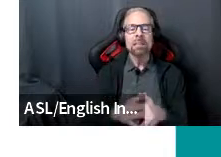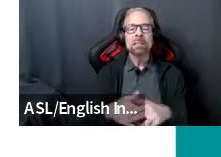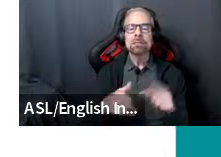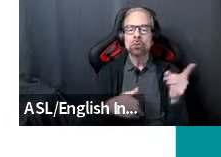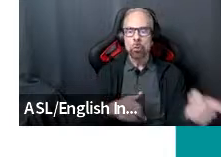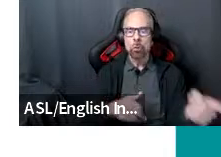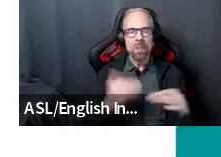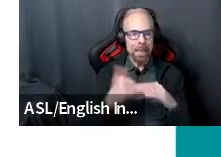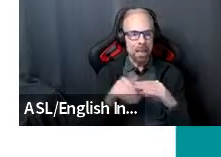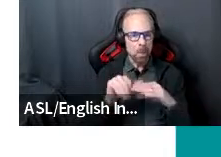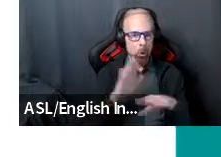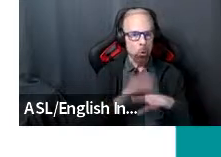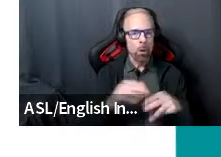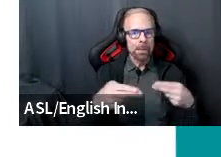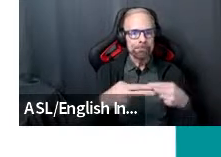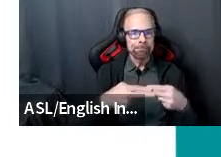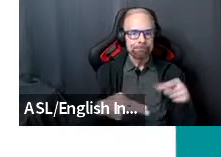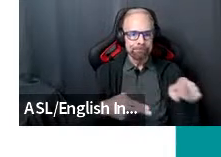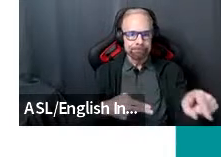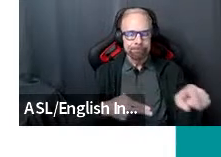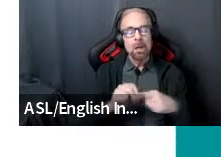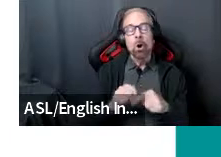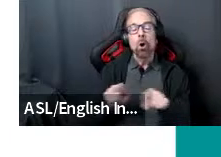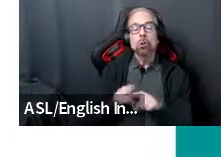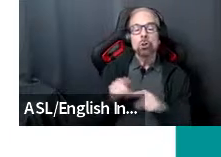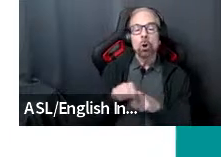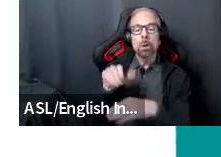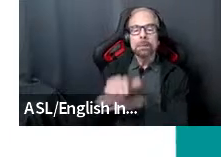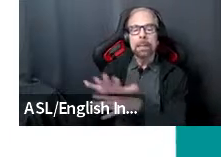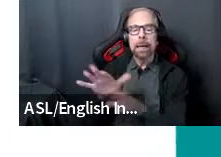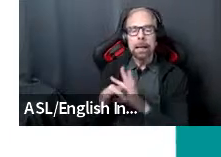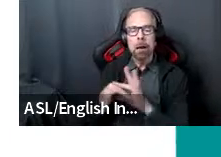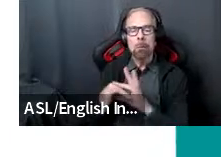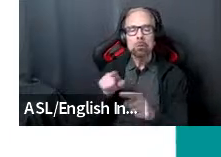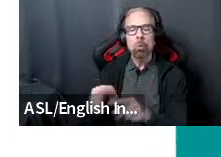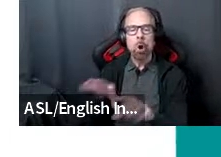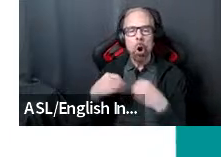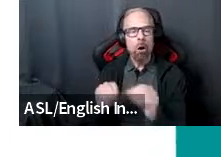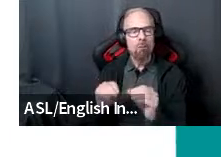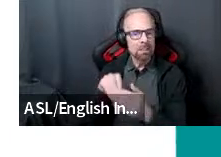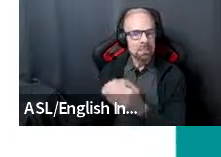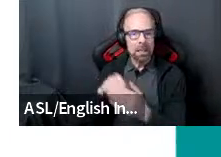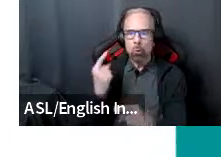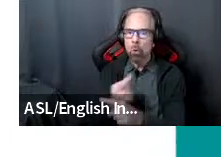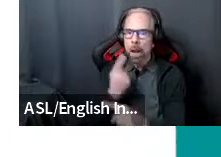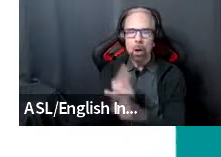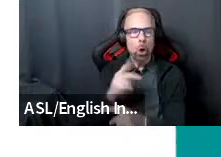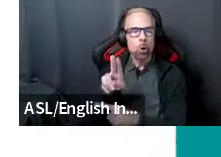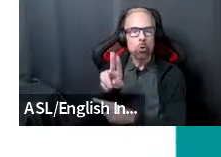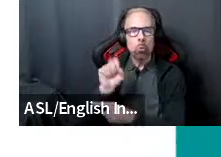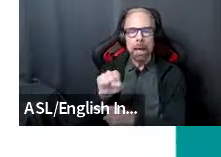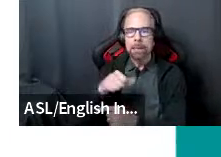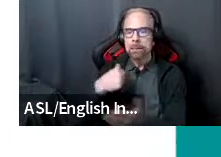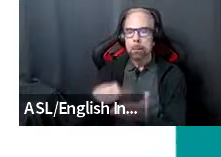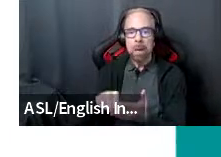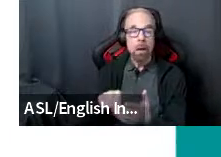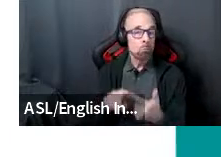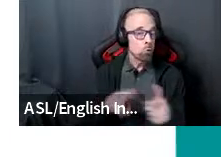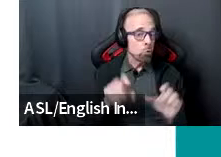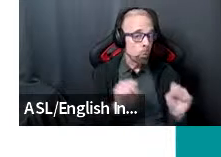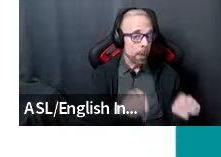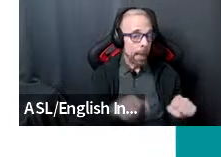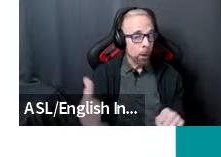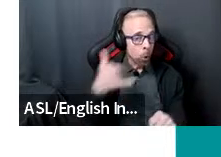interstatebridge.org. You can send a comment to our office through regular mail. You can call our office